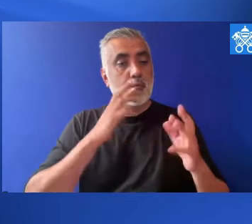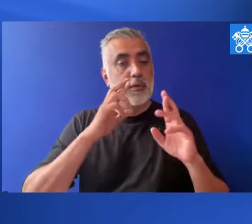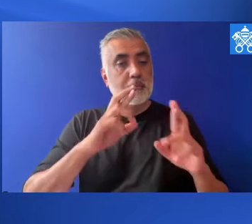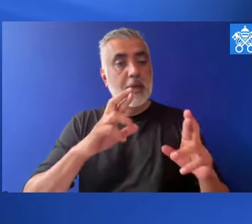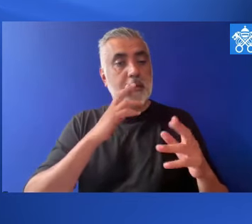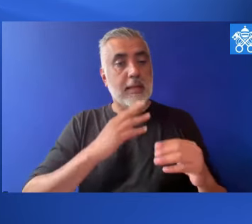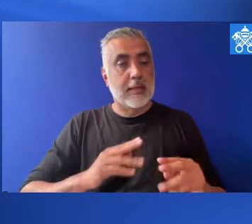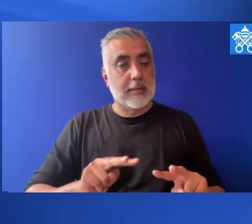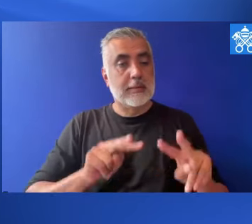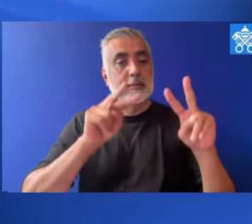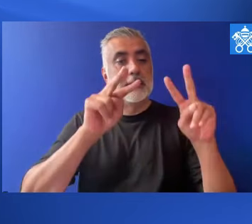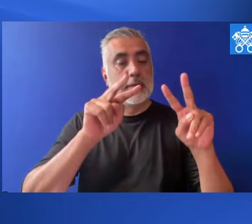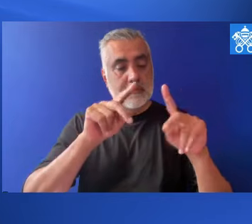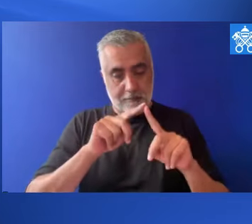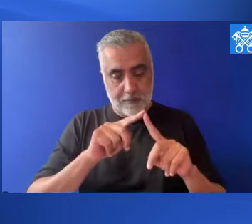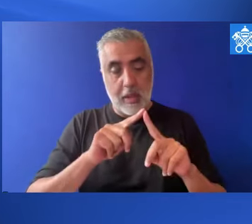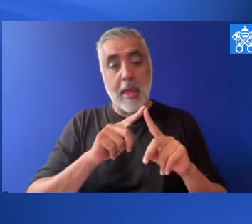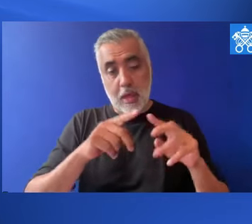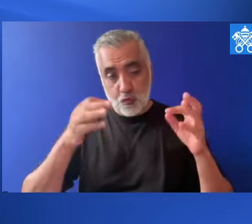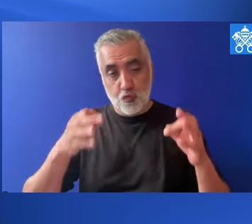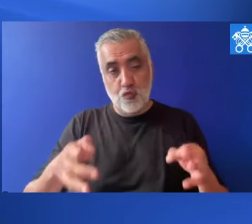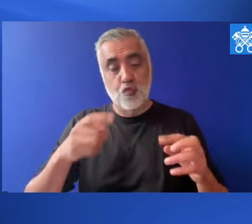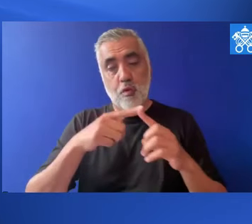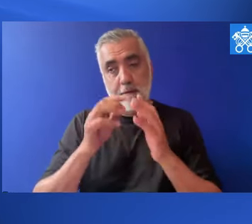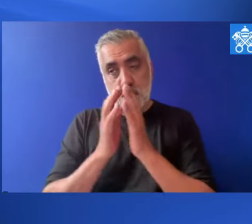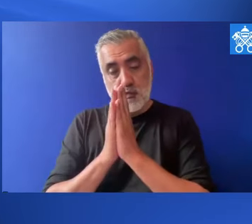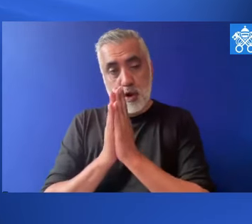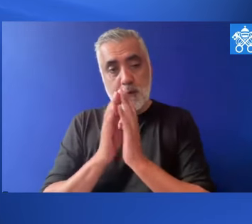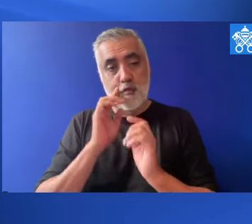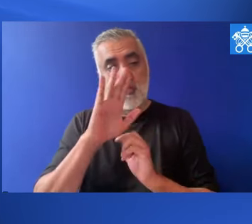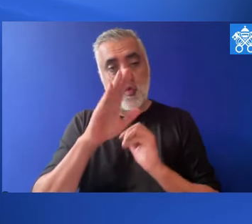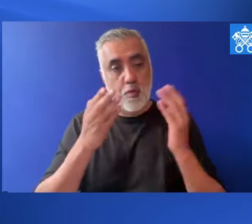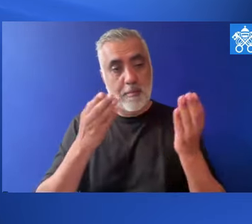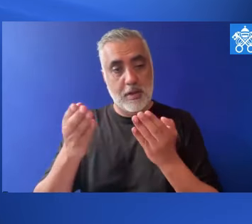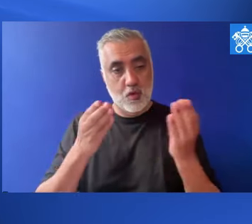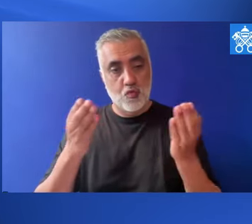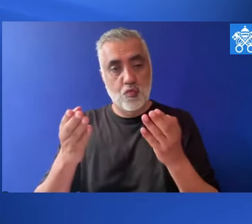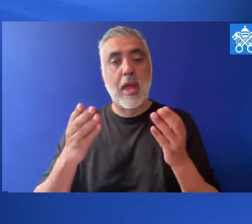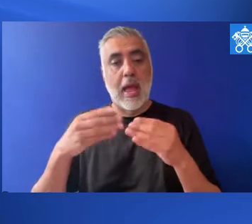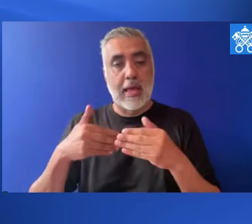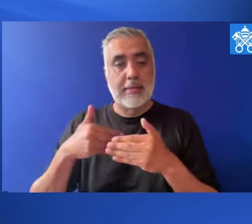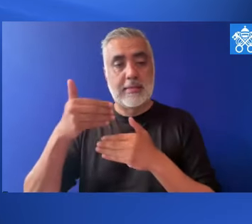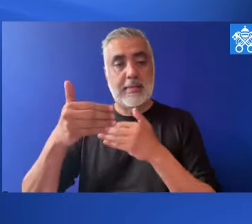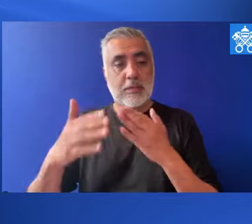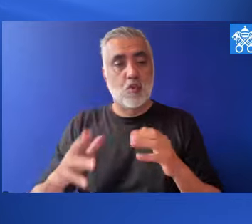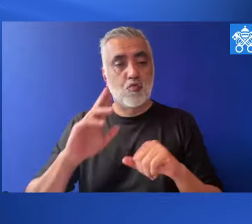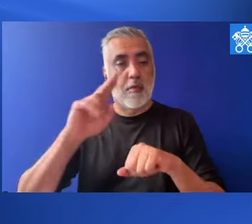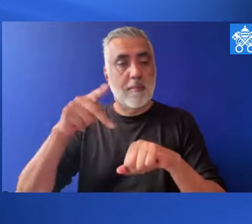and esteem, and to assure you of their prayers for your ministry as the successor of